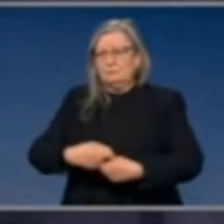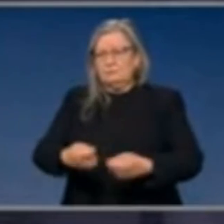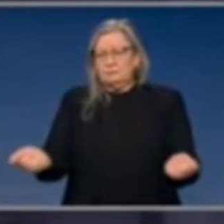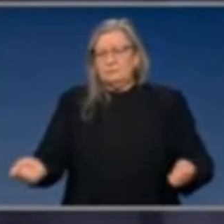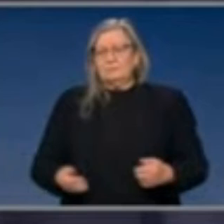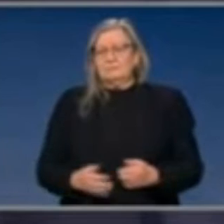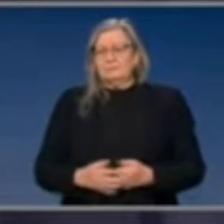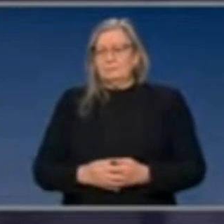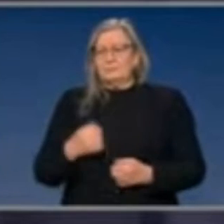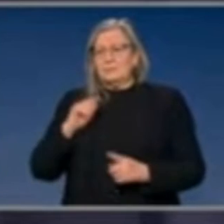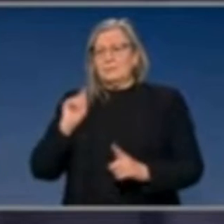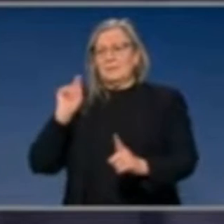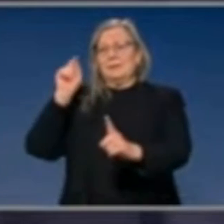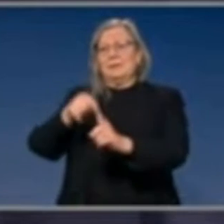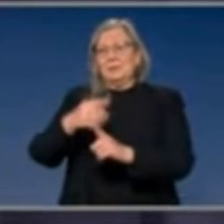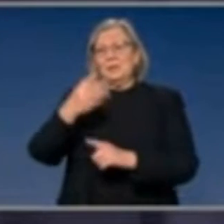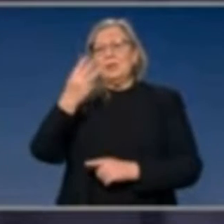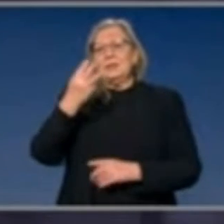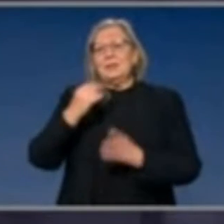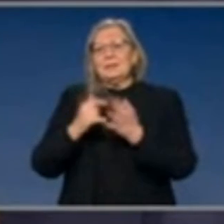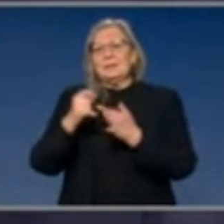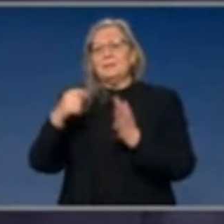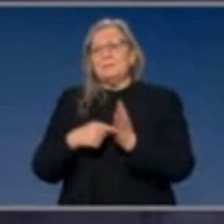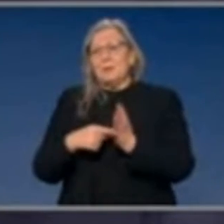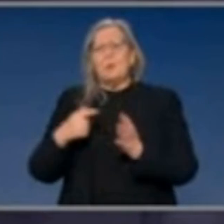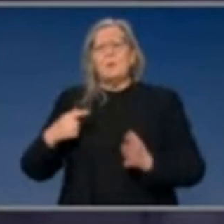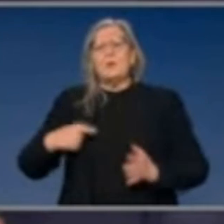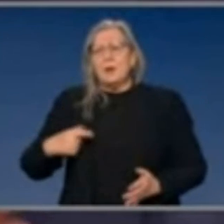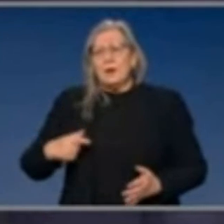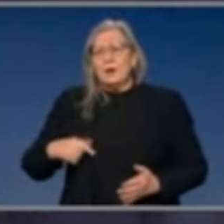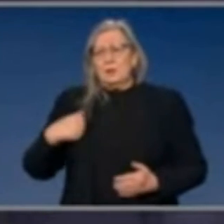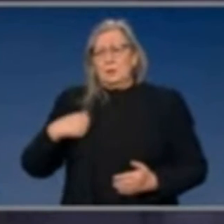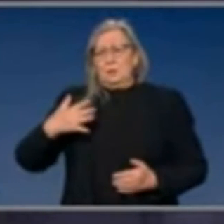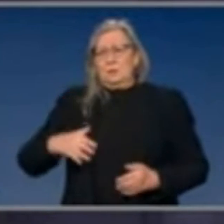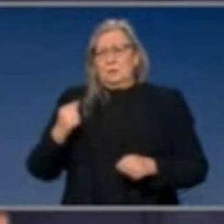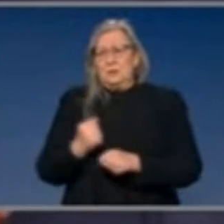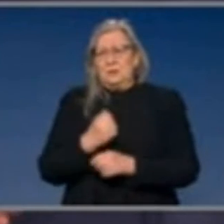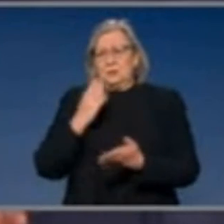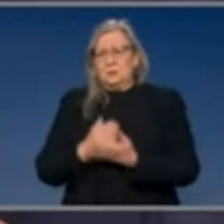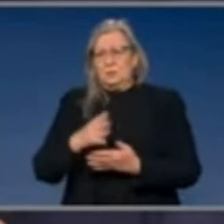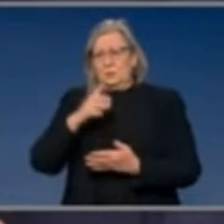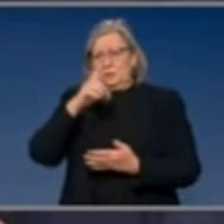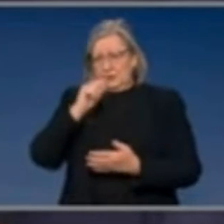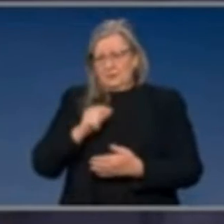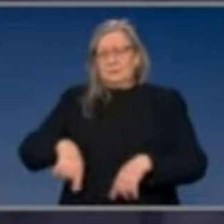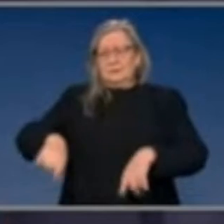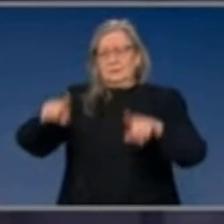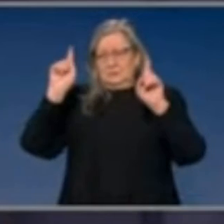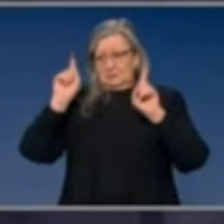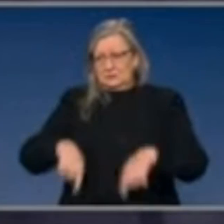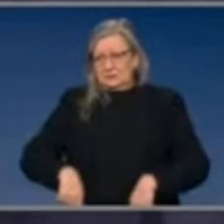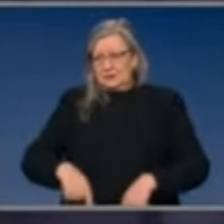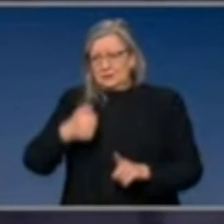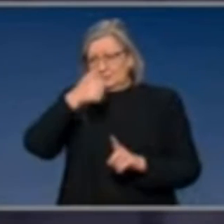date of the 13th on the ability to ensure that we have the commencement of the 16